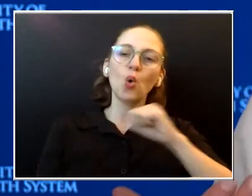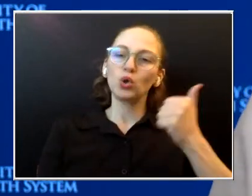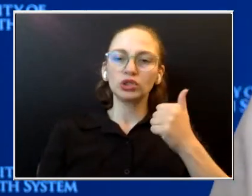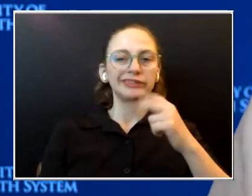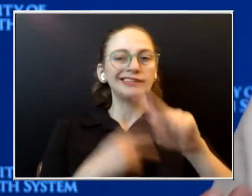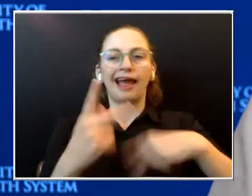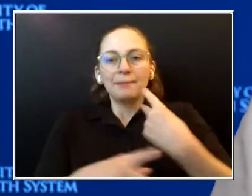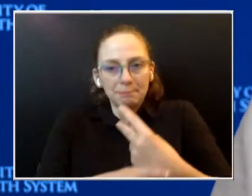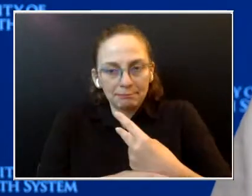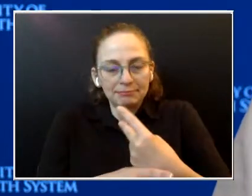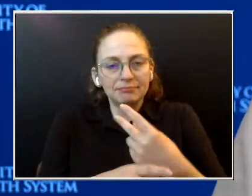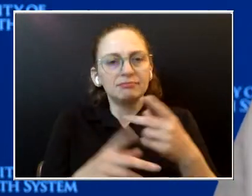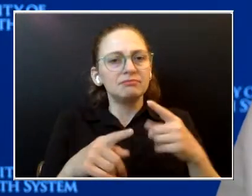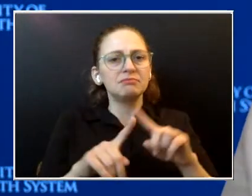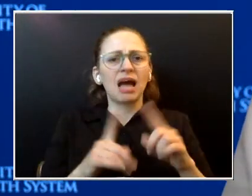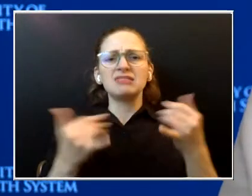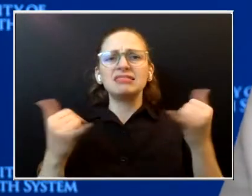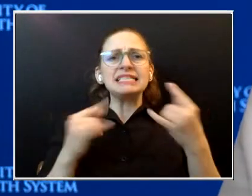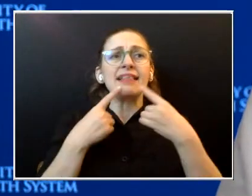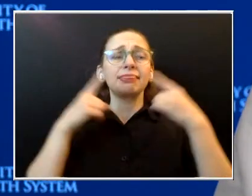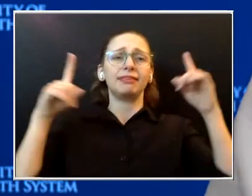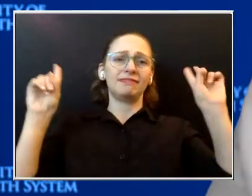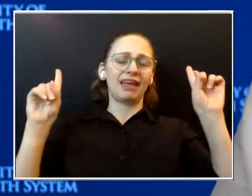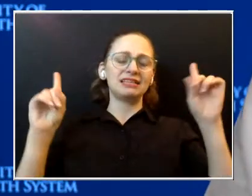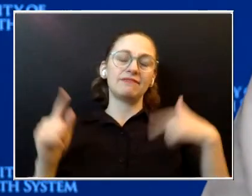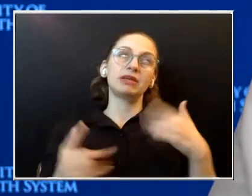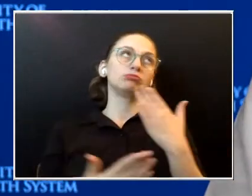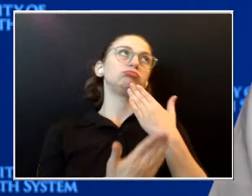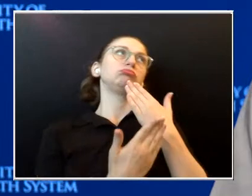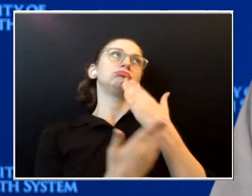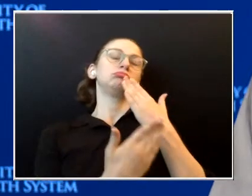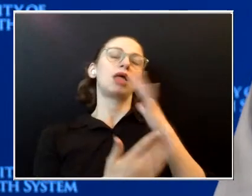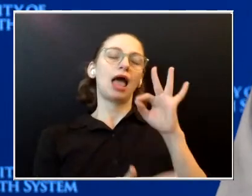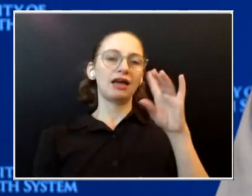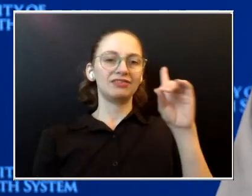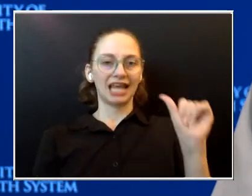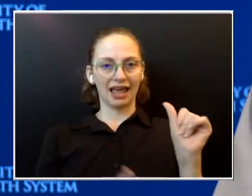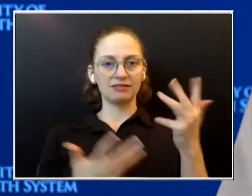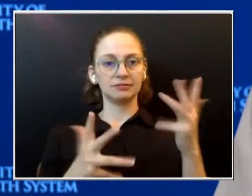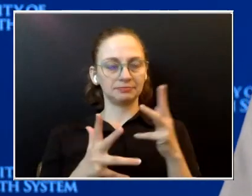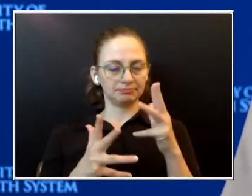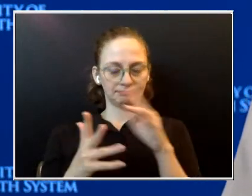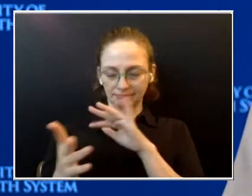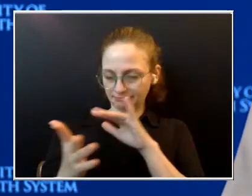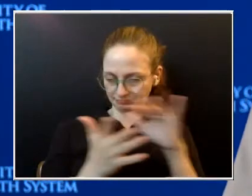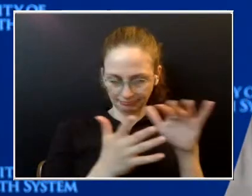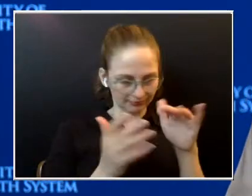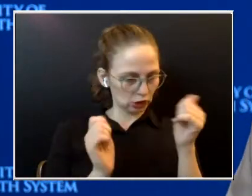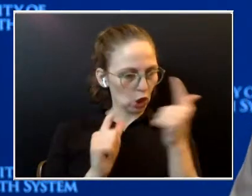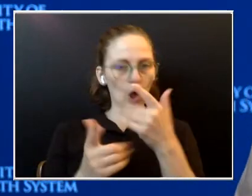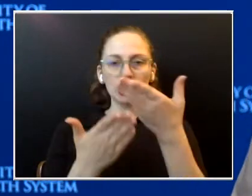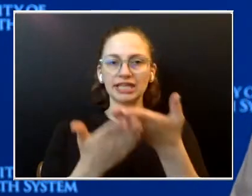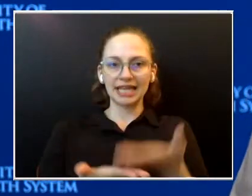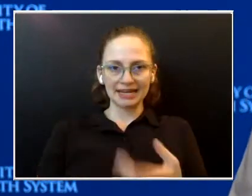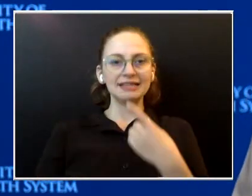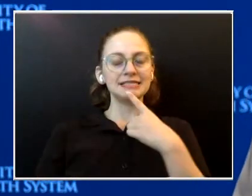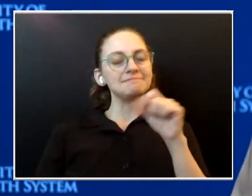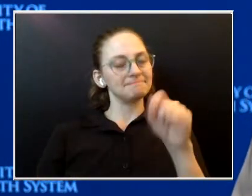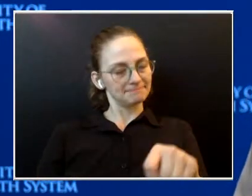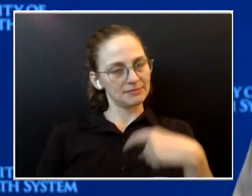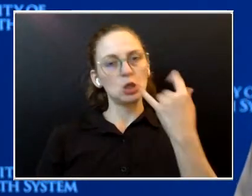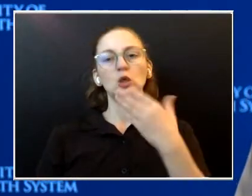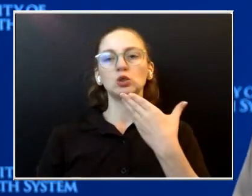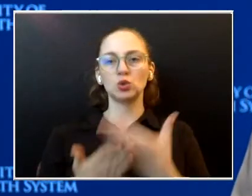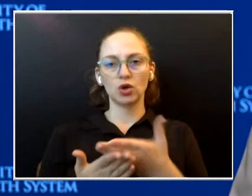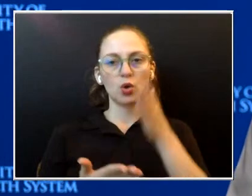effective. And again, thankful that the FDA was able to review all the data and say, yes, it looks good. It will help reduce your chance of severe